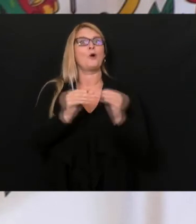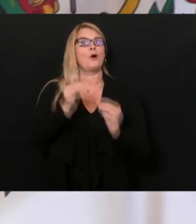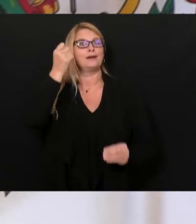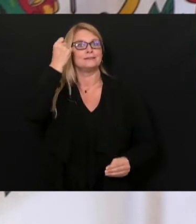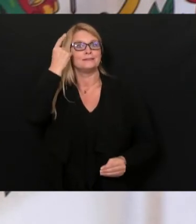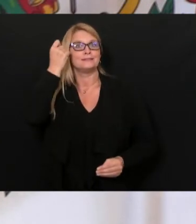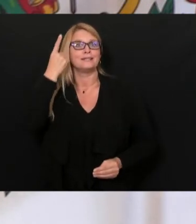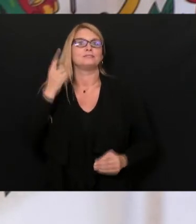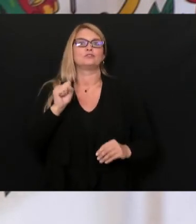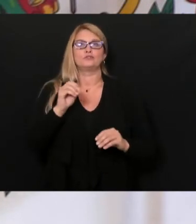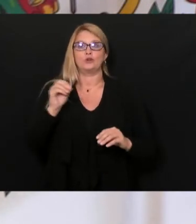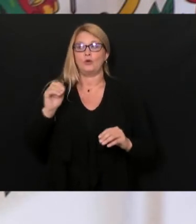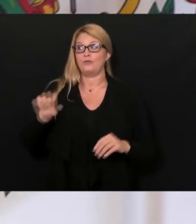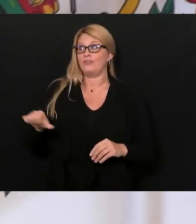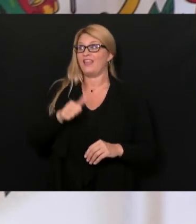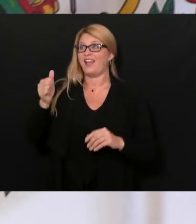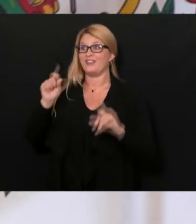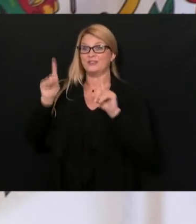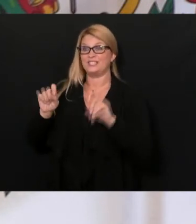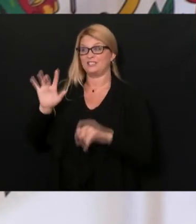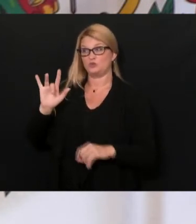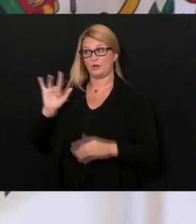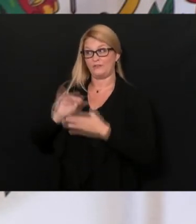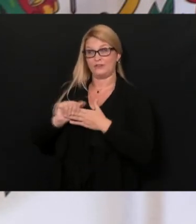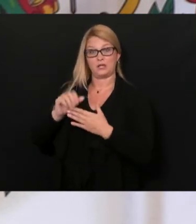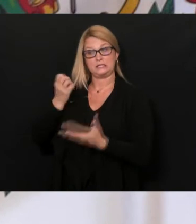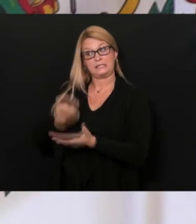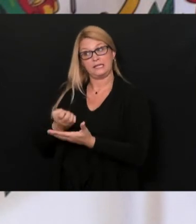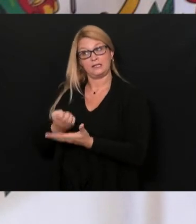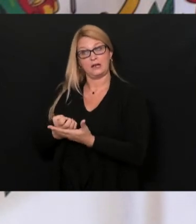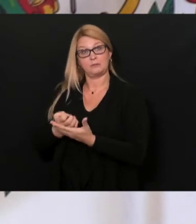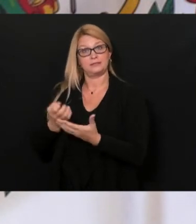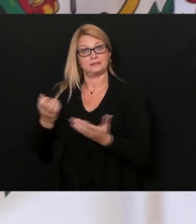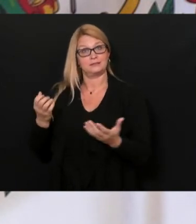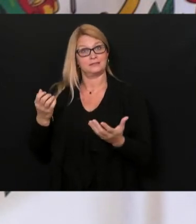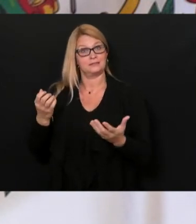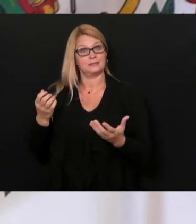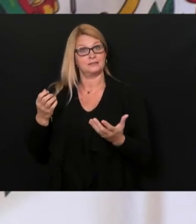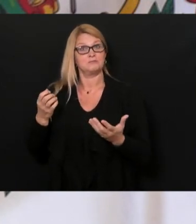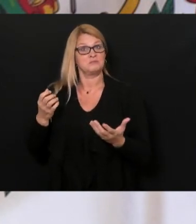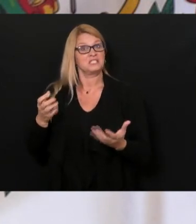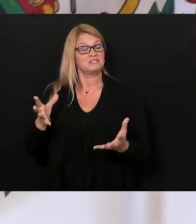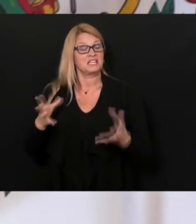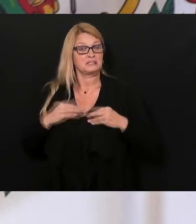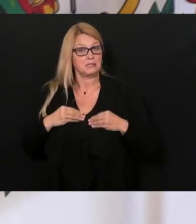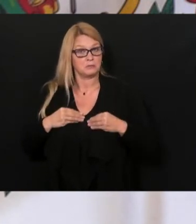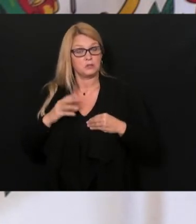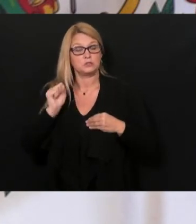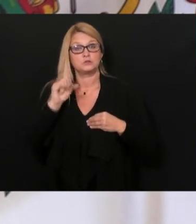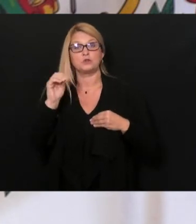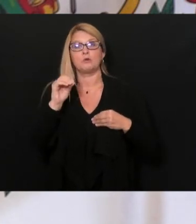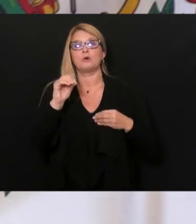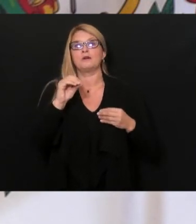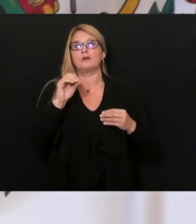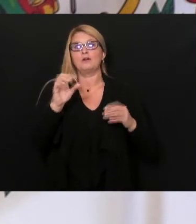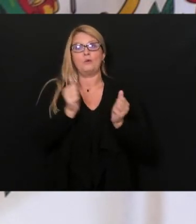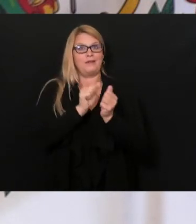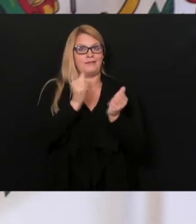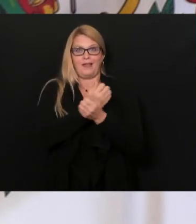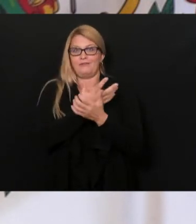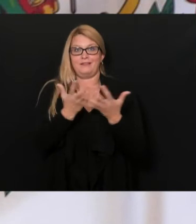even if the other test level at $25, the economics of it become standable. And so with all that being